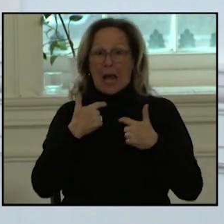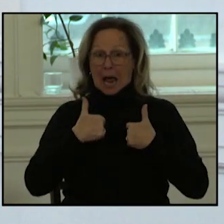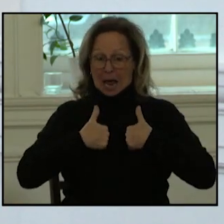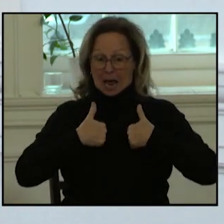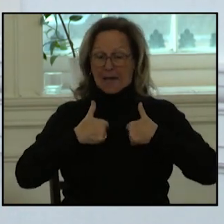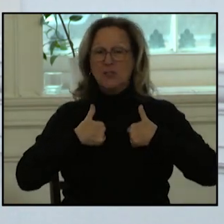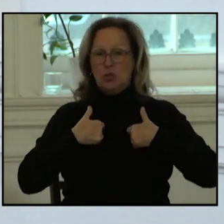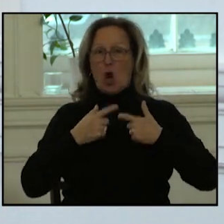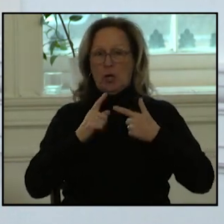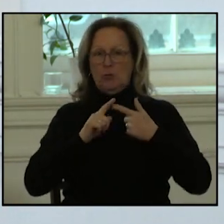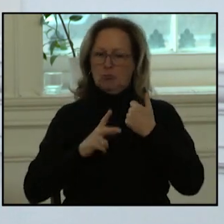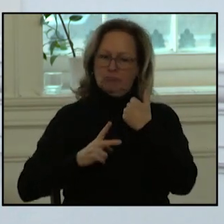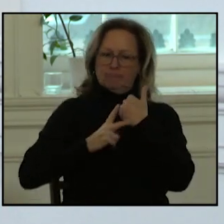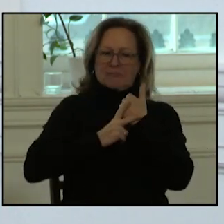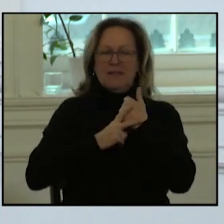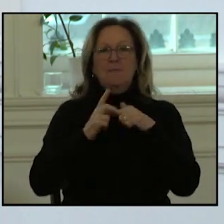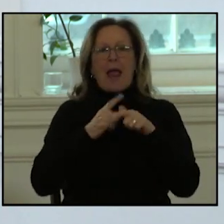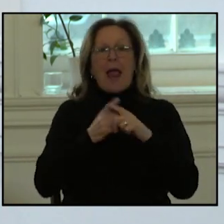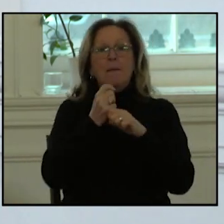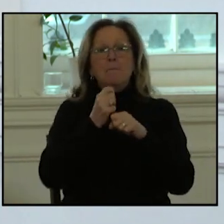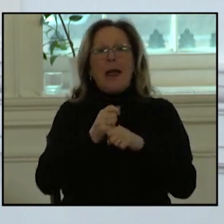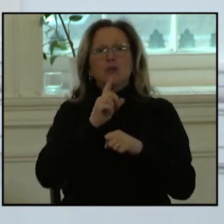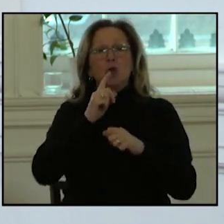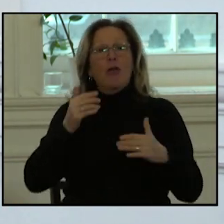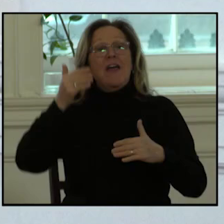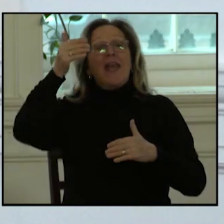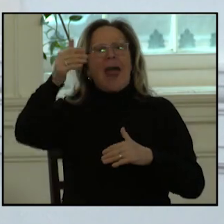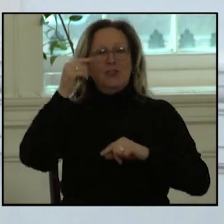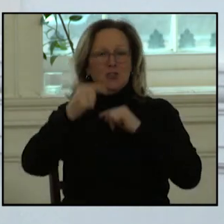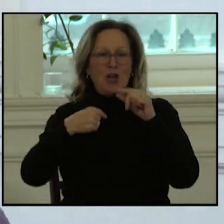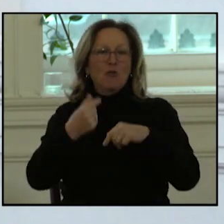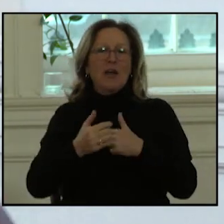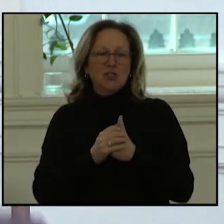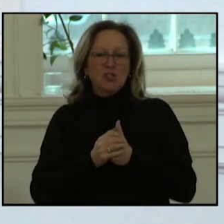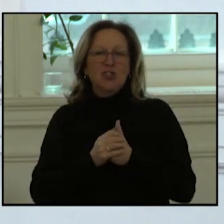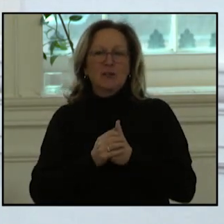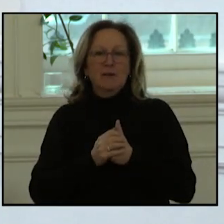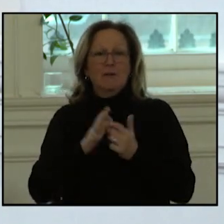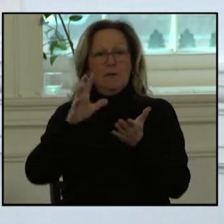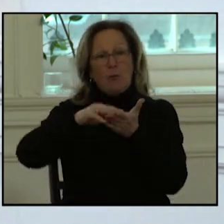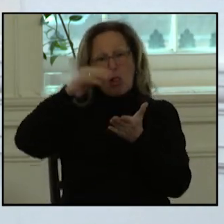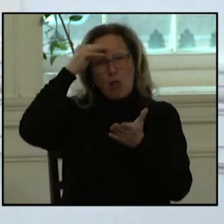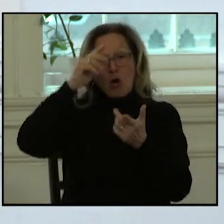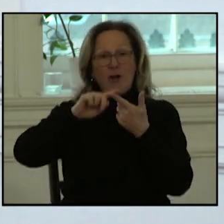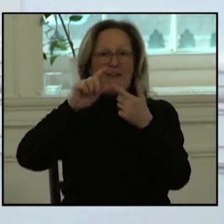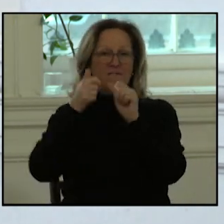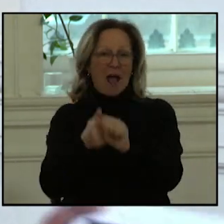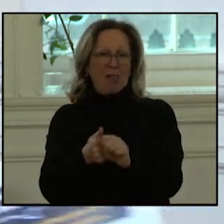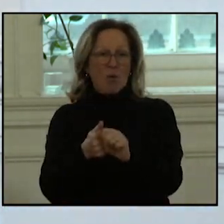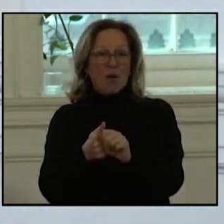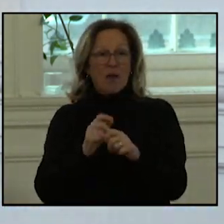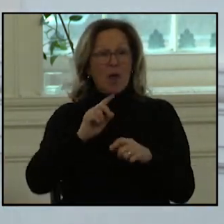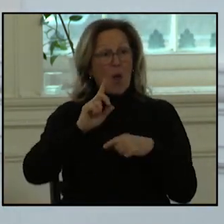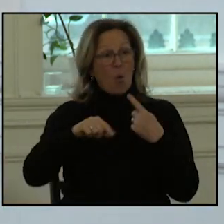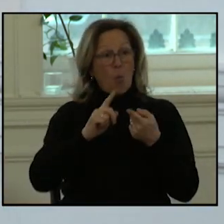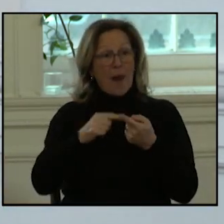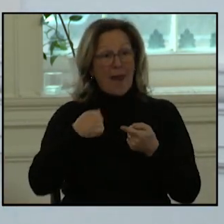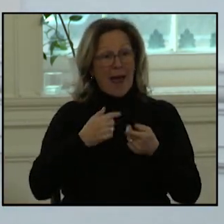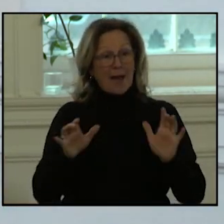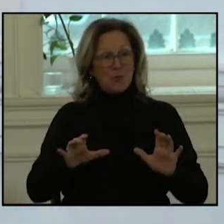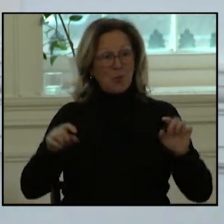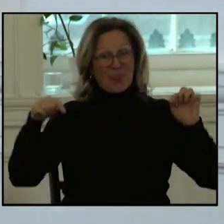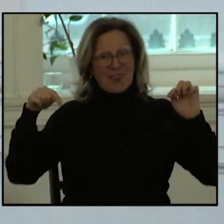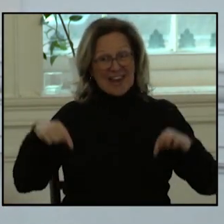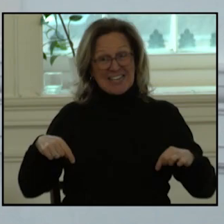is here with me today to learn about these things and follow. And every time I do something like this, this is going in the